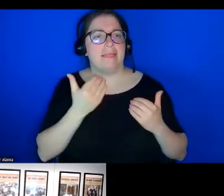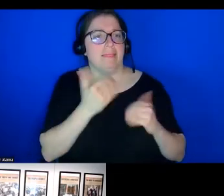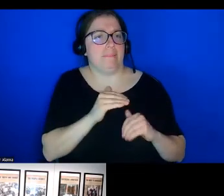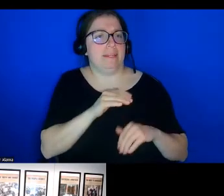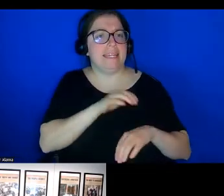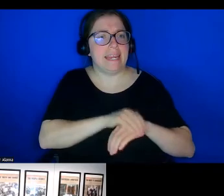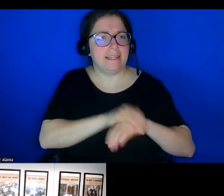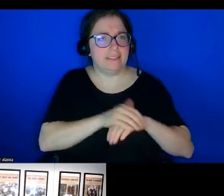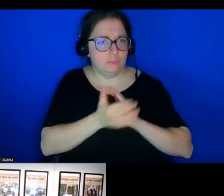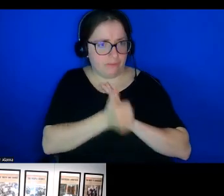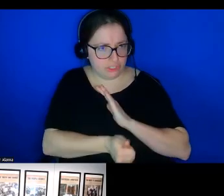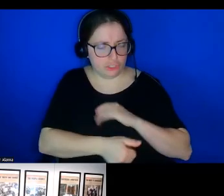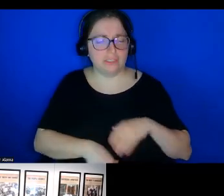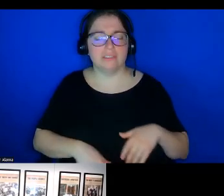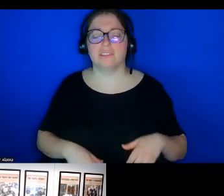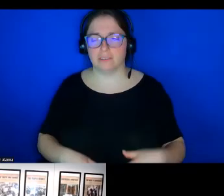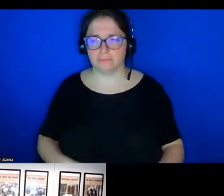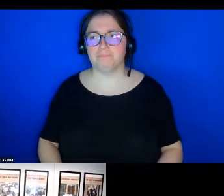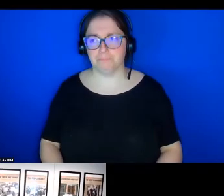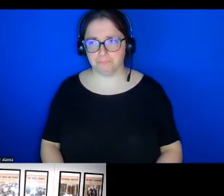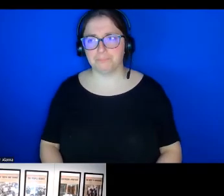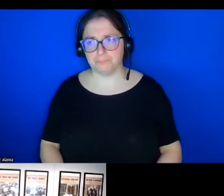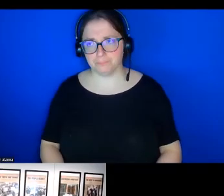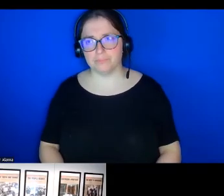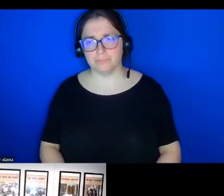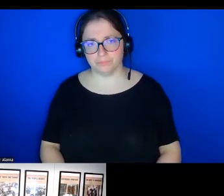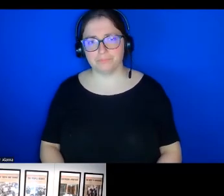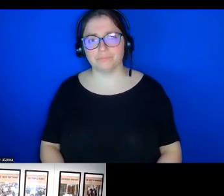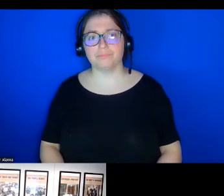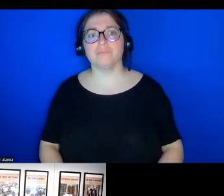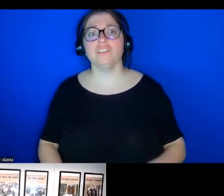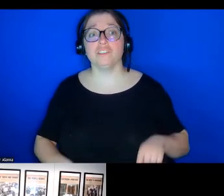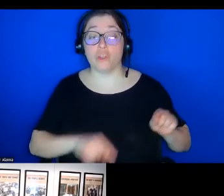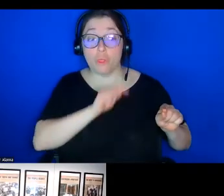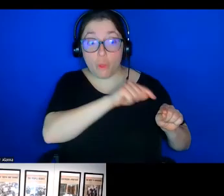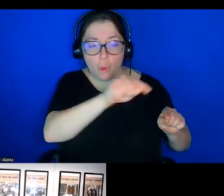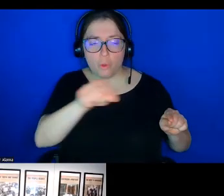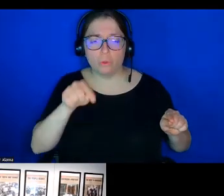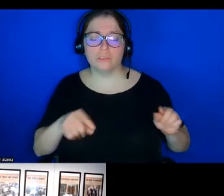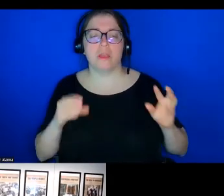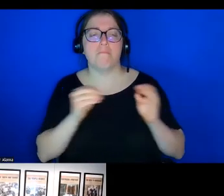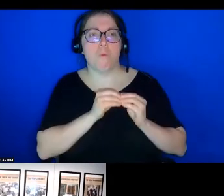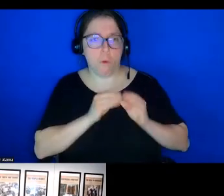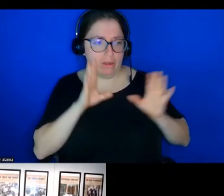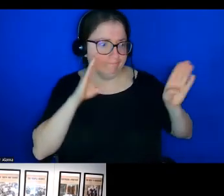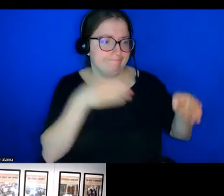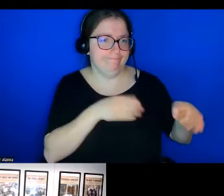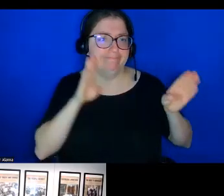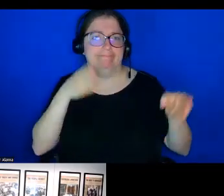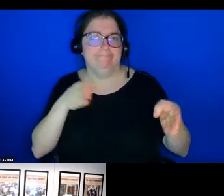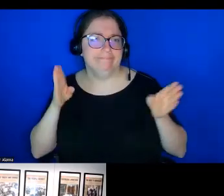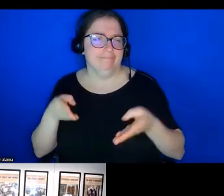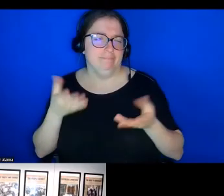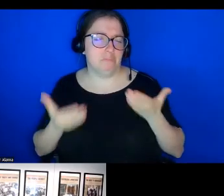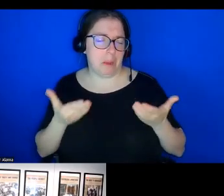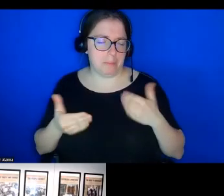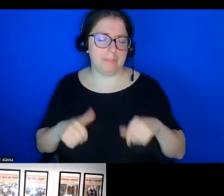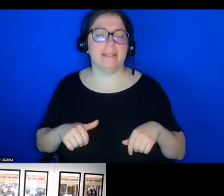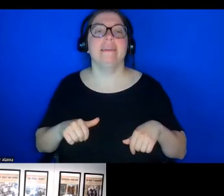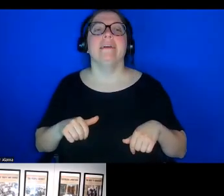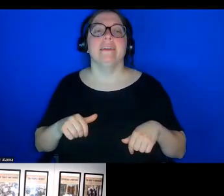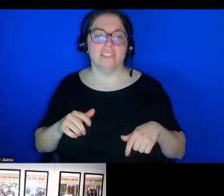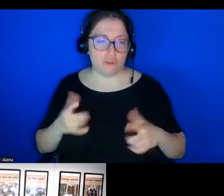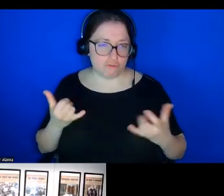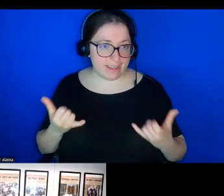in the different languages um to to be our proxy measure of where we need to be focusing so right now we're just sort of doing